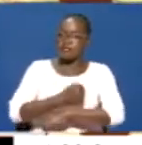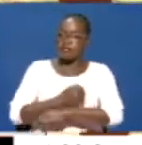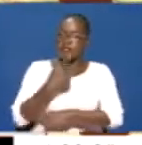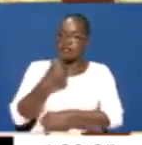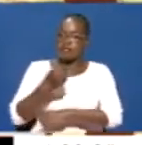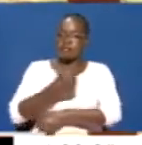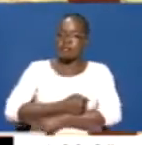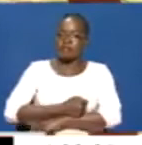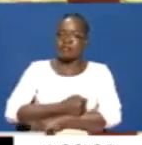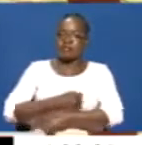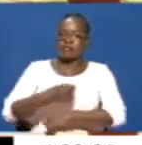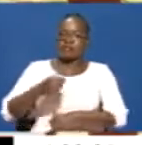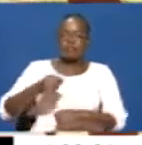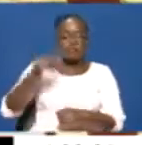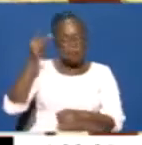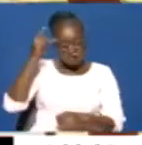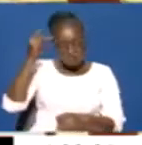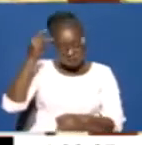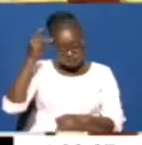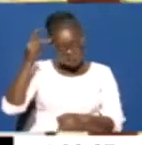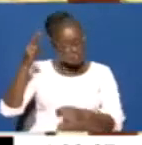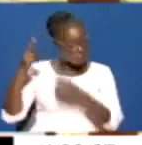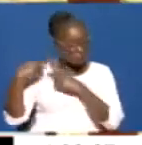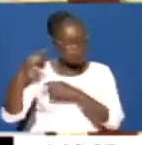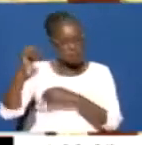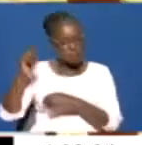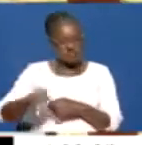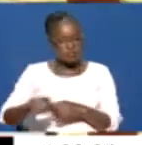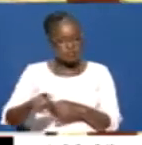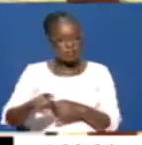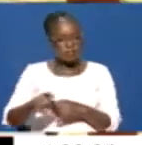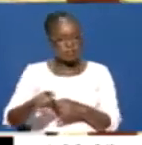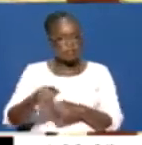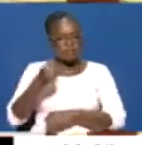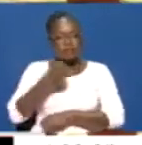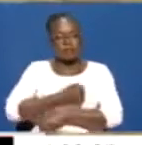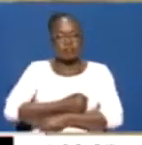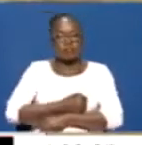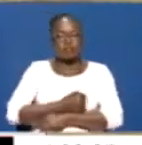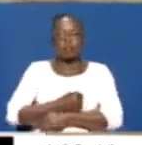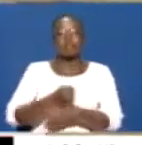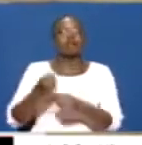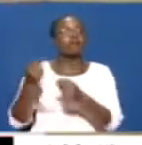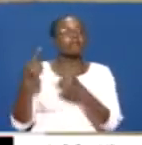principals must take responsibility of the schools they are in charge of.